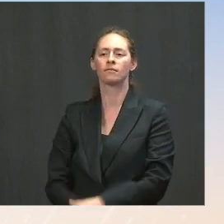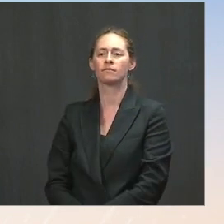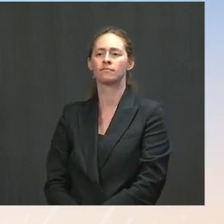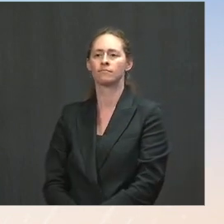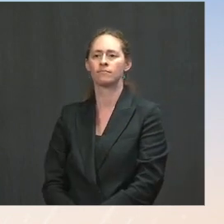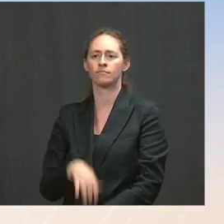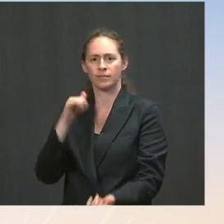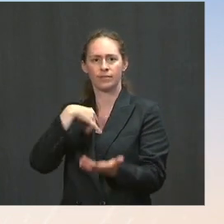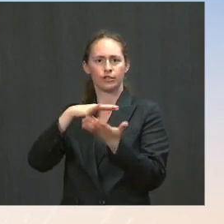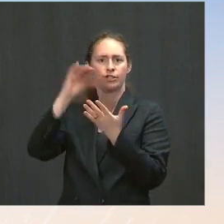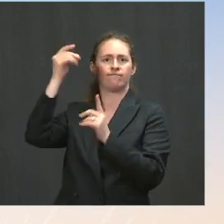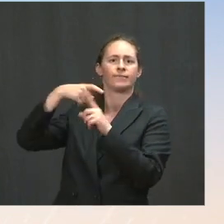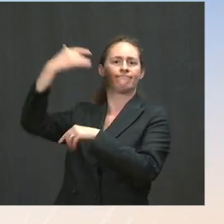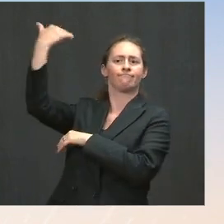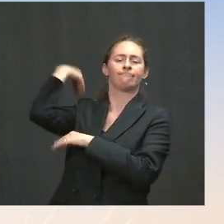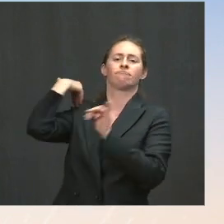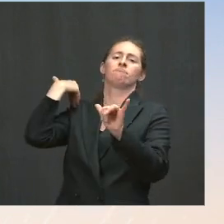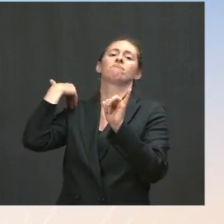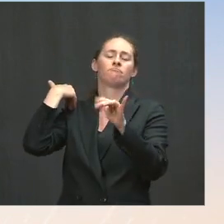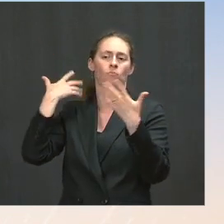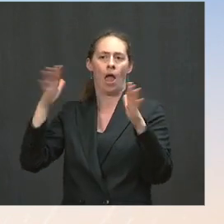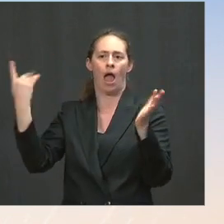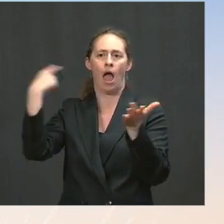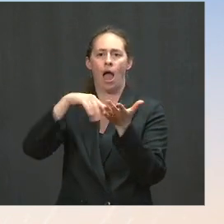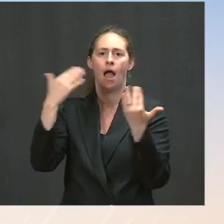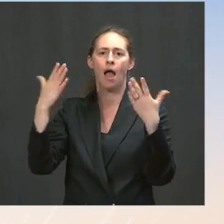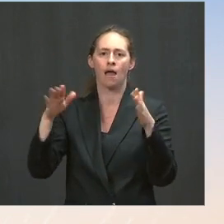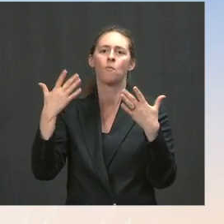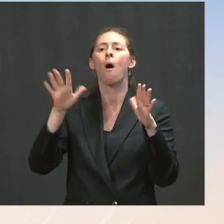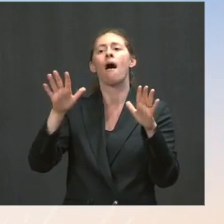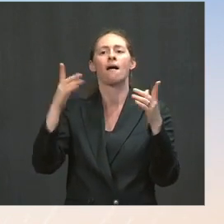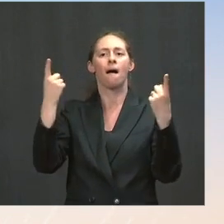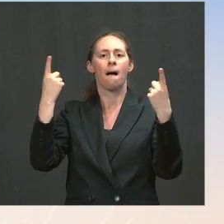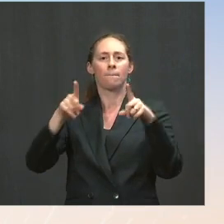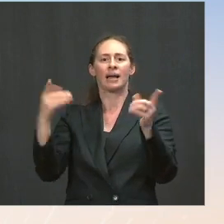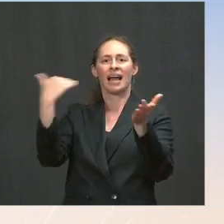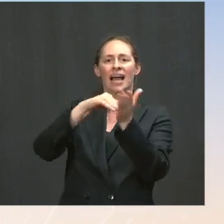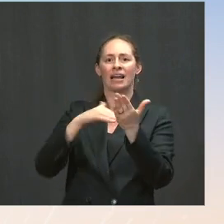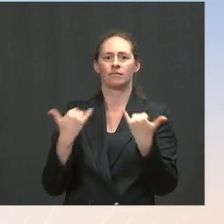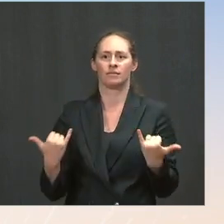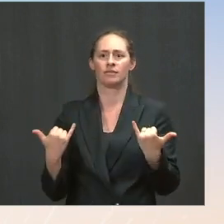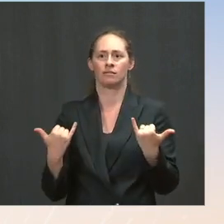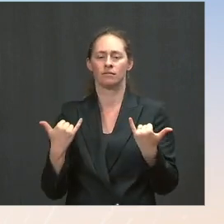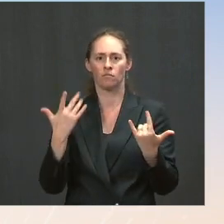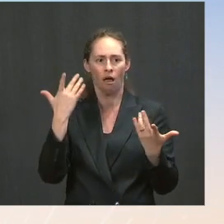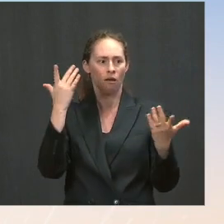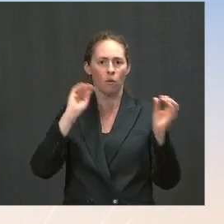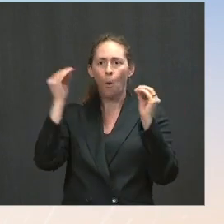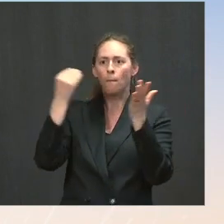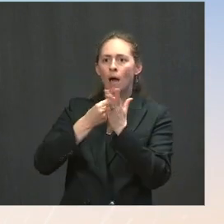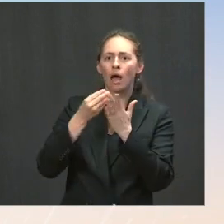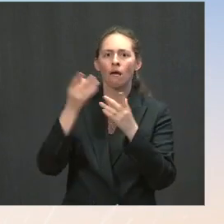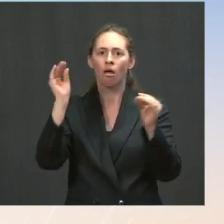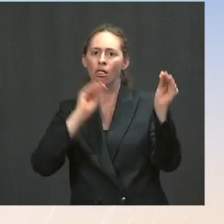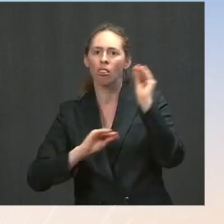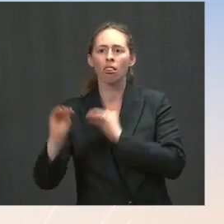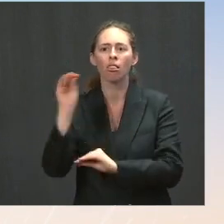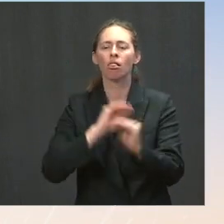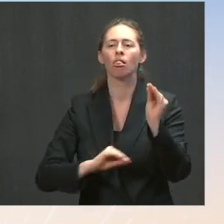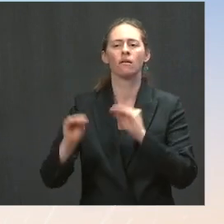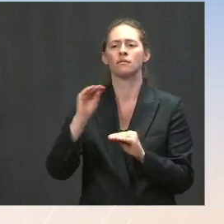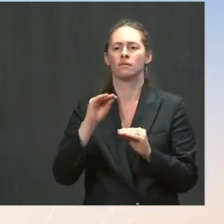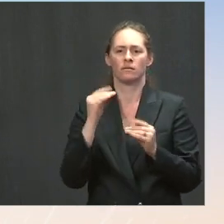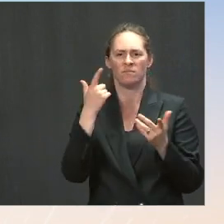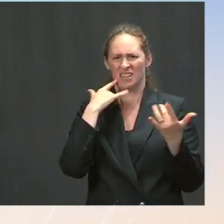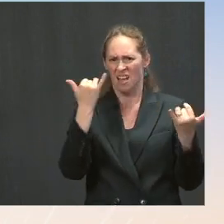ensuring that there wasn't an abrupt halt to economic assistance as we're going through a historic pandemic, still at war with it, and as we're still going